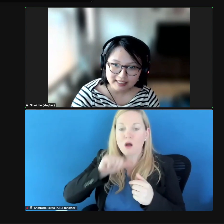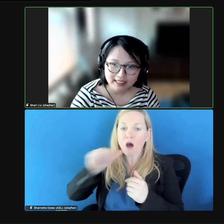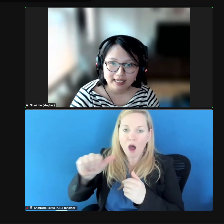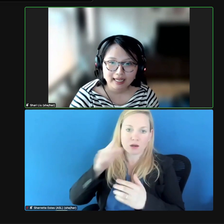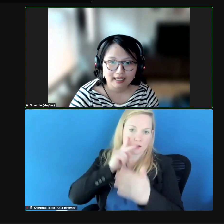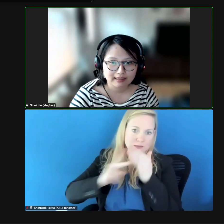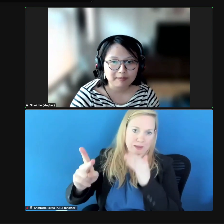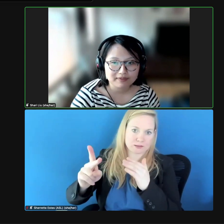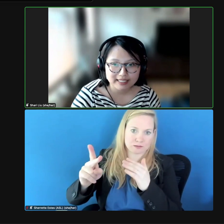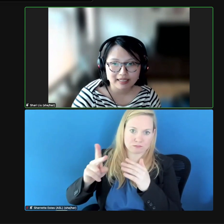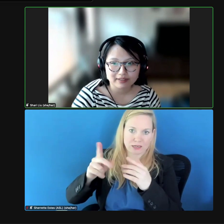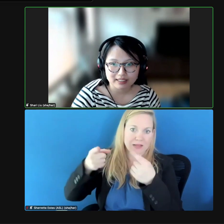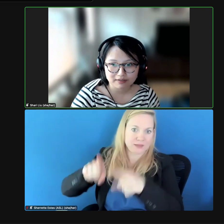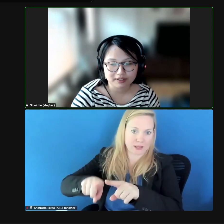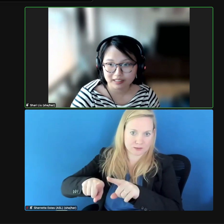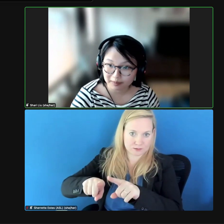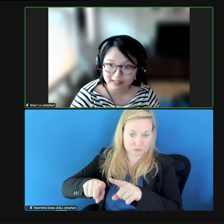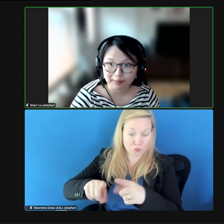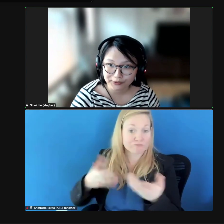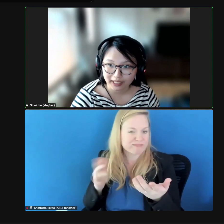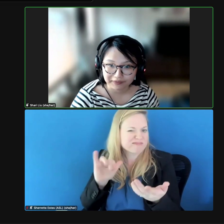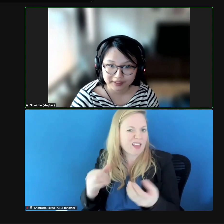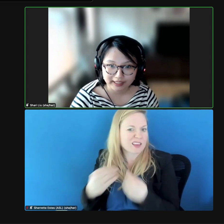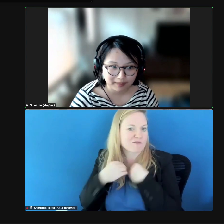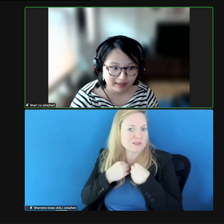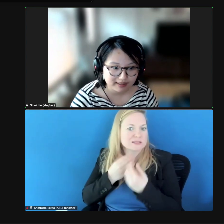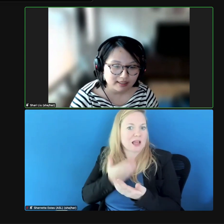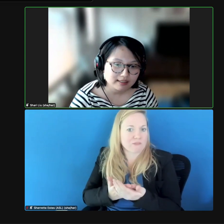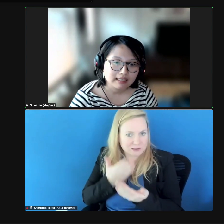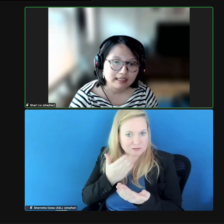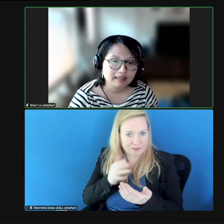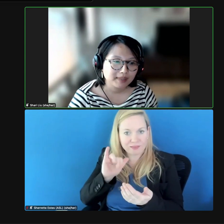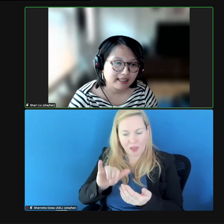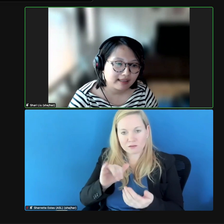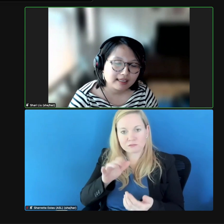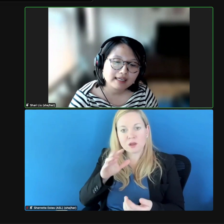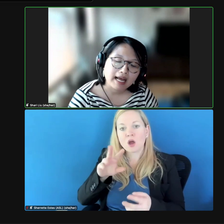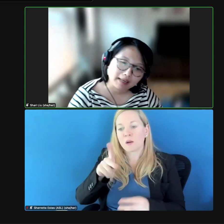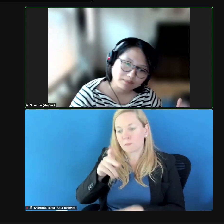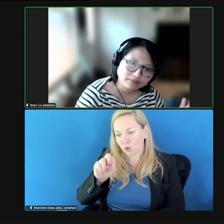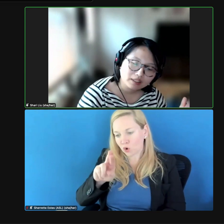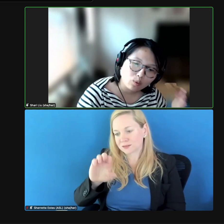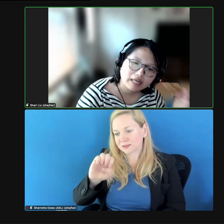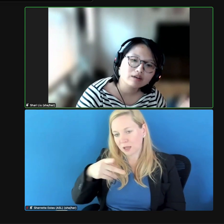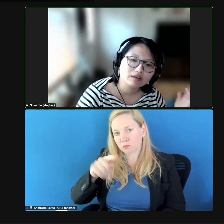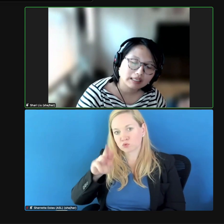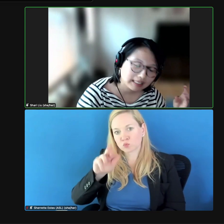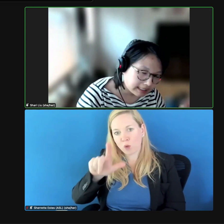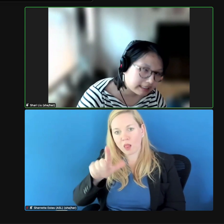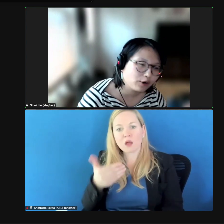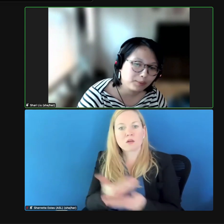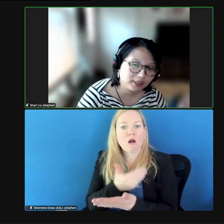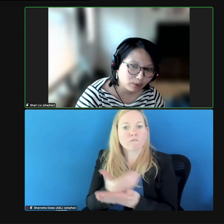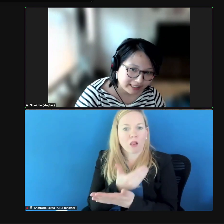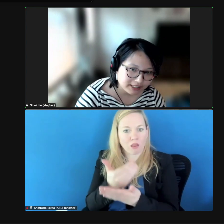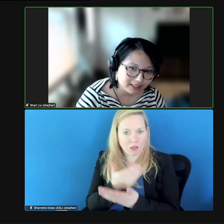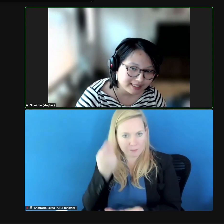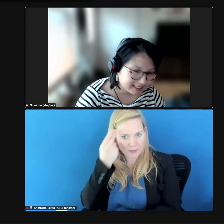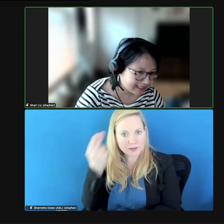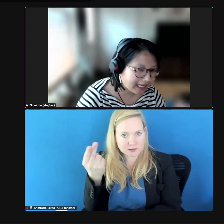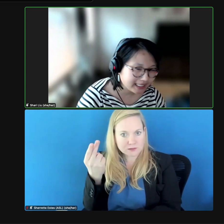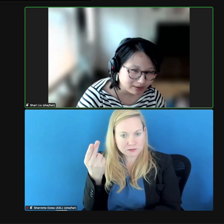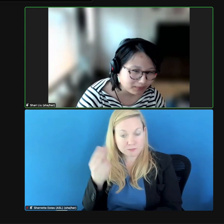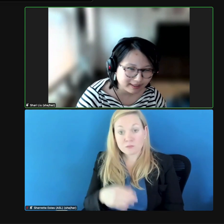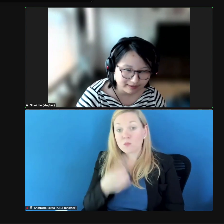physical events, and that provides evidence for this perceptual novelty hypothesis. But I think one key open question